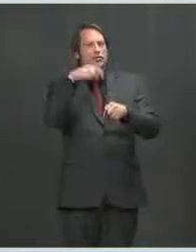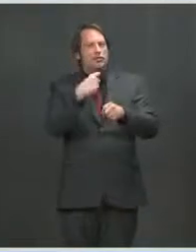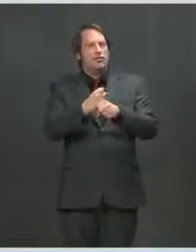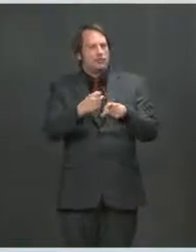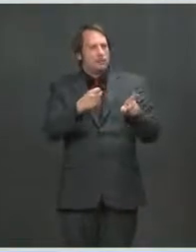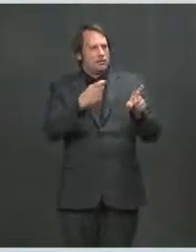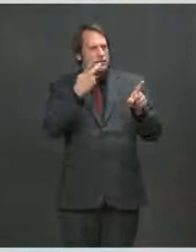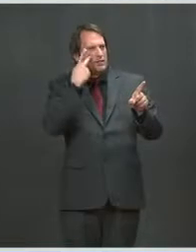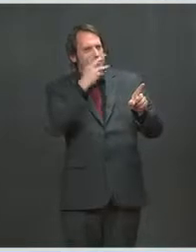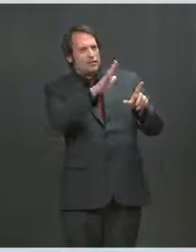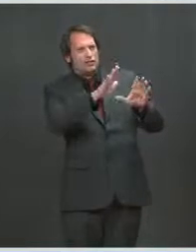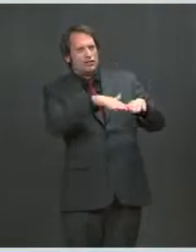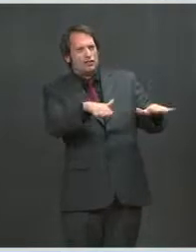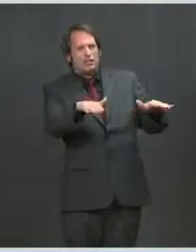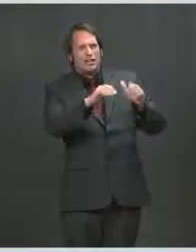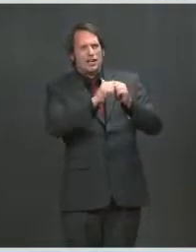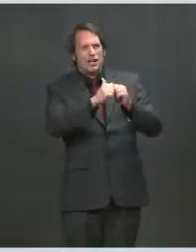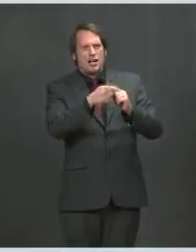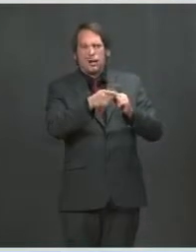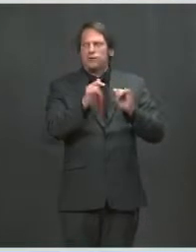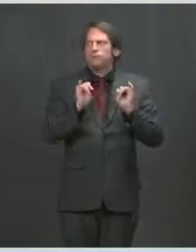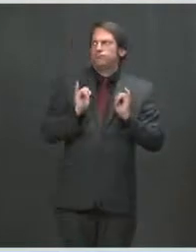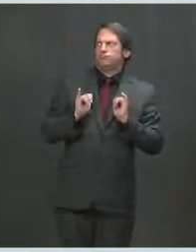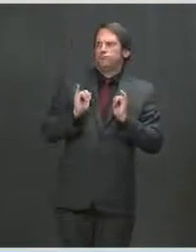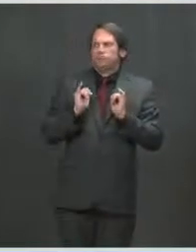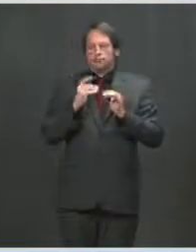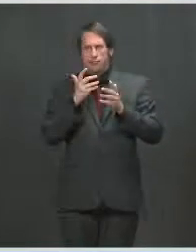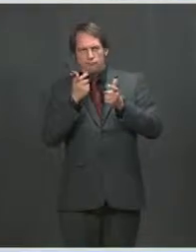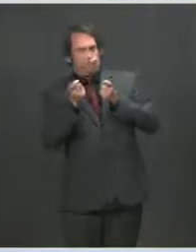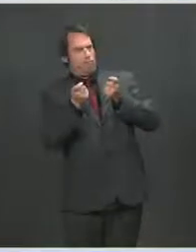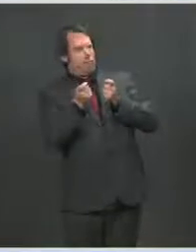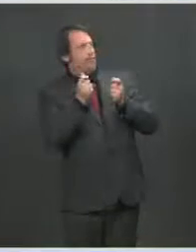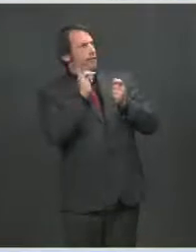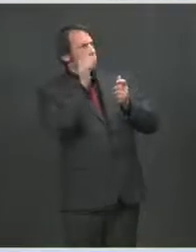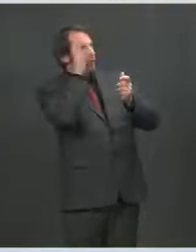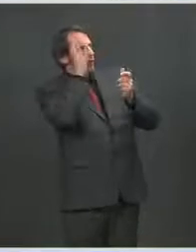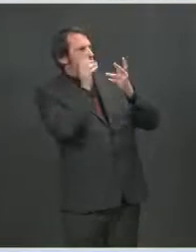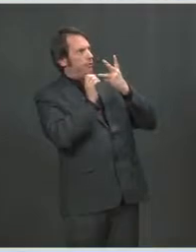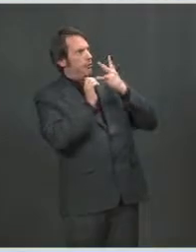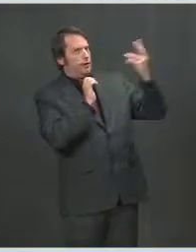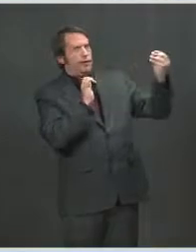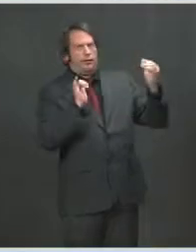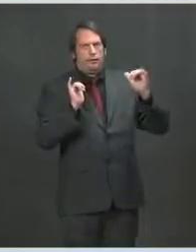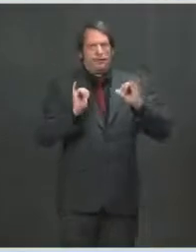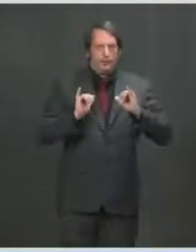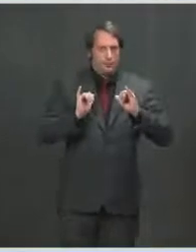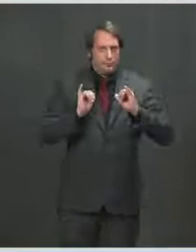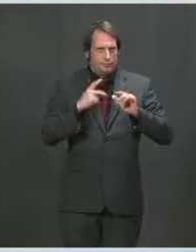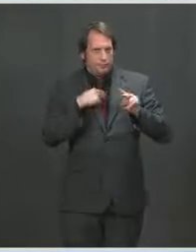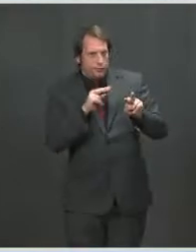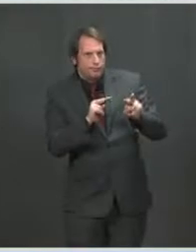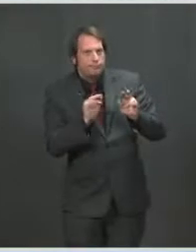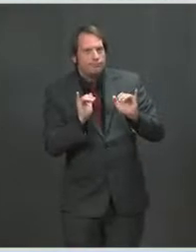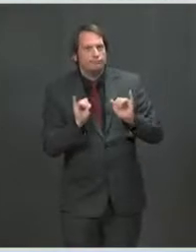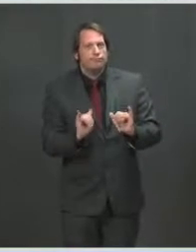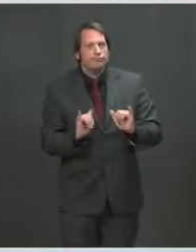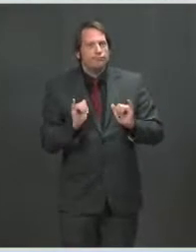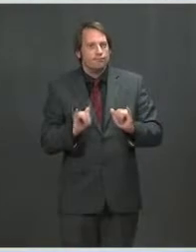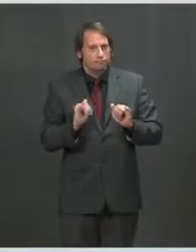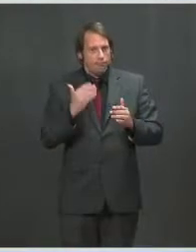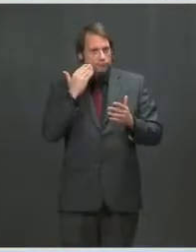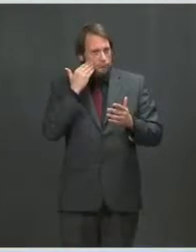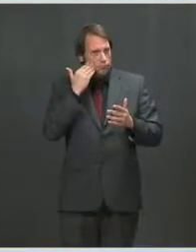deployment. And I often wondered how people so small could be so